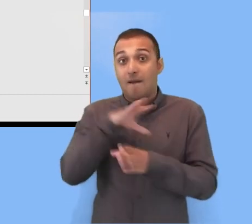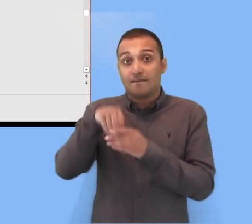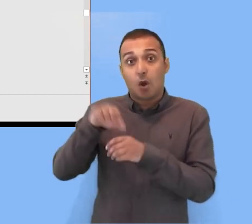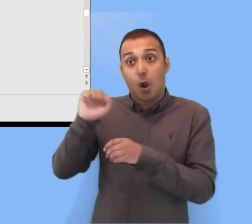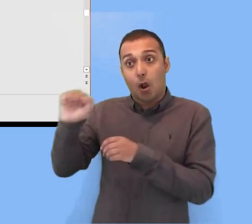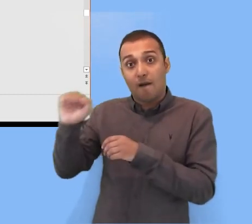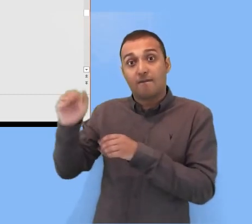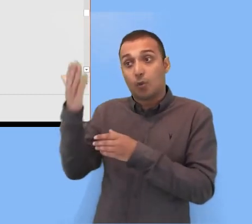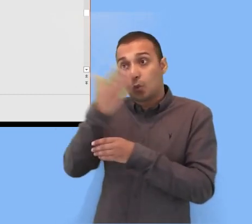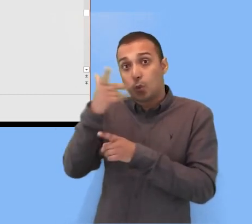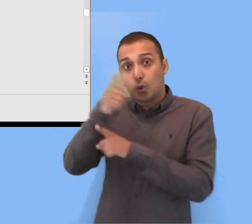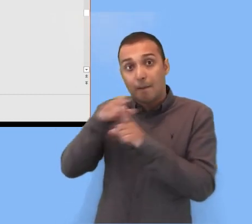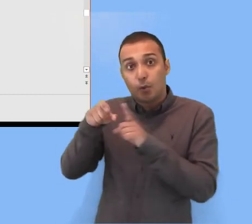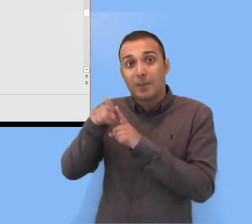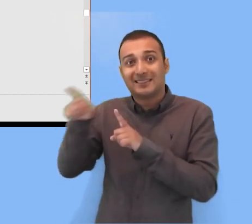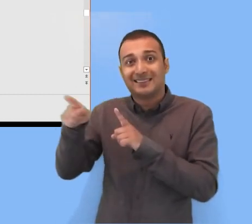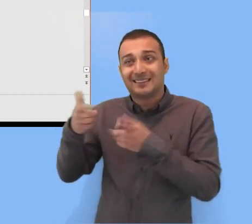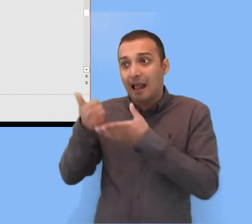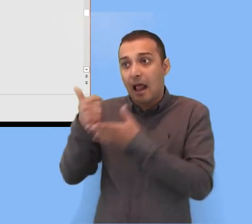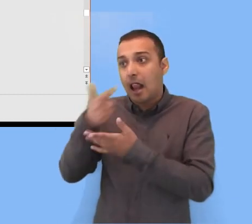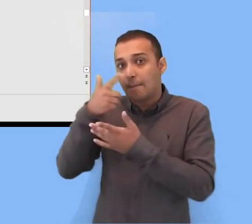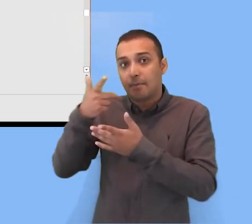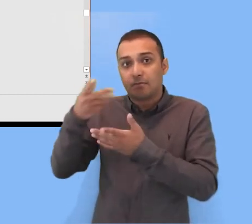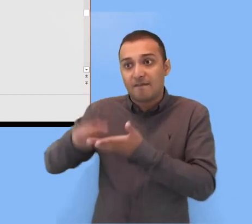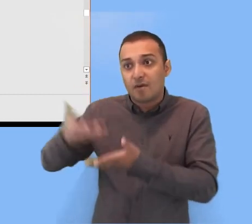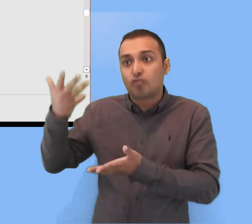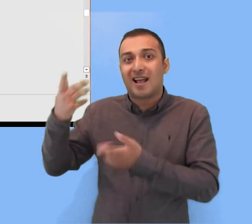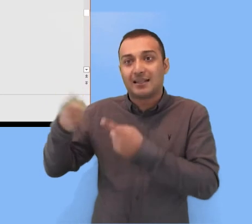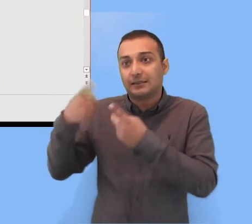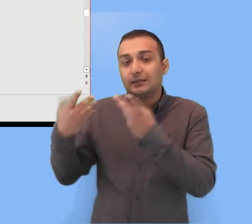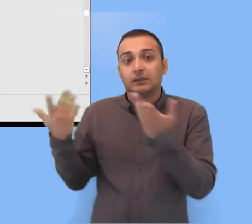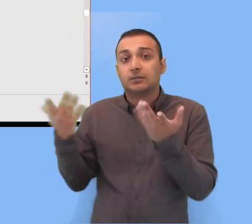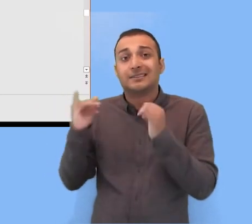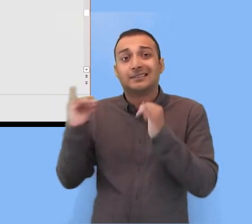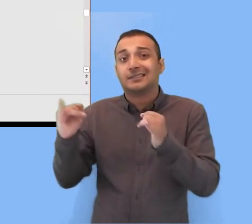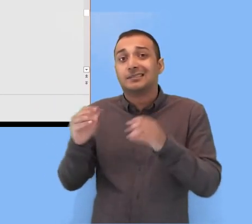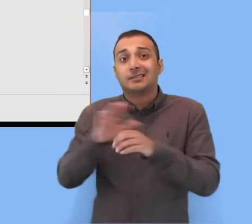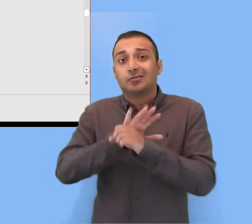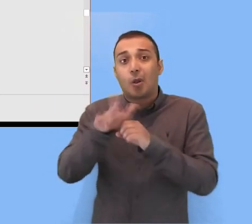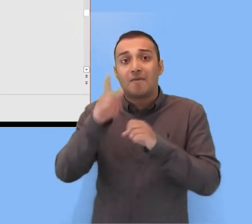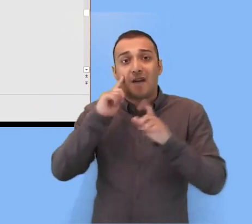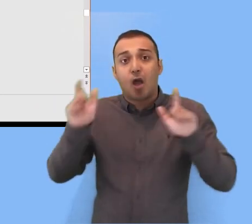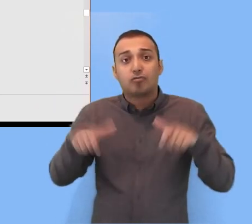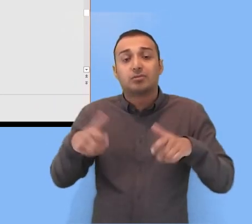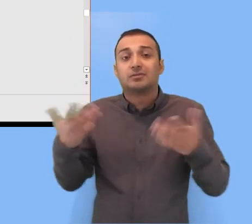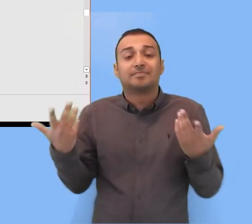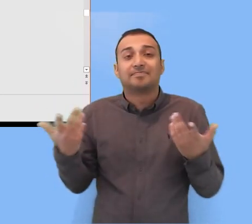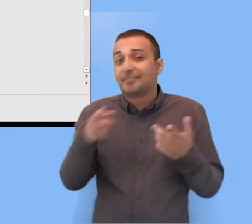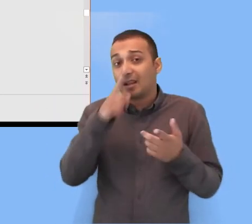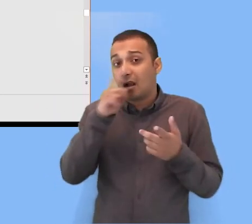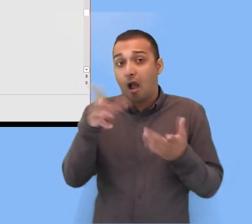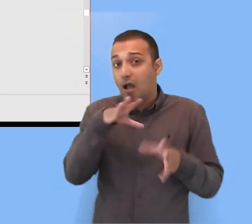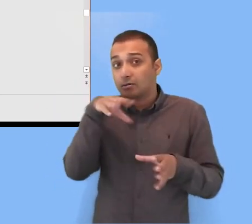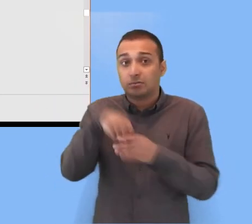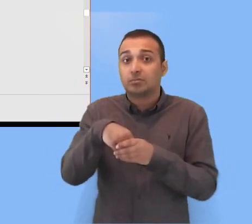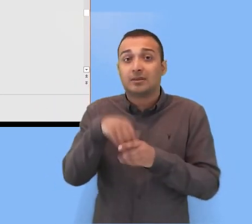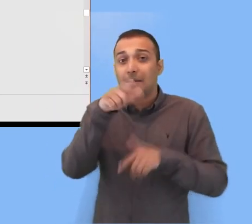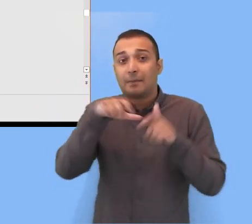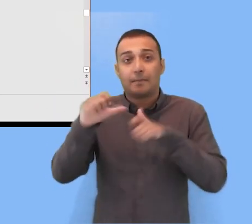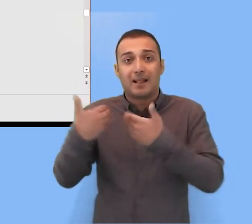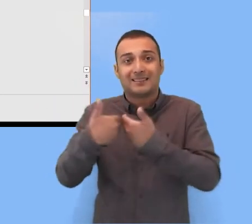with the pandemic, things are different now. Parents are in clusters, people don't really mix, and that's why I'd want to